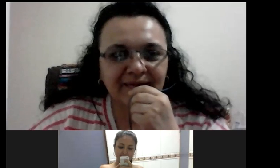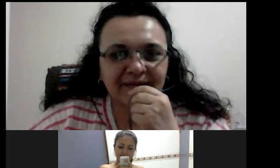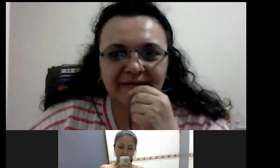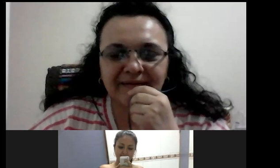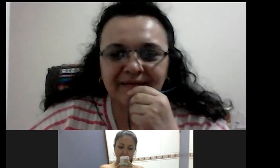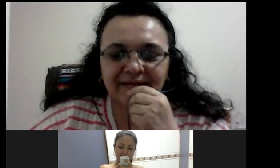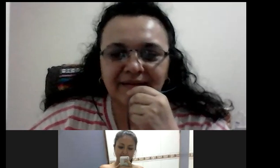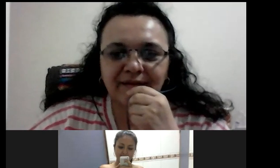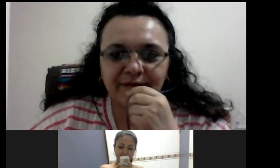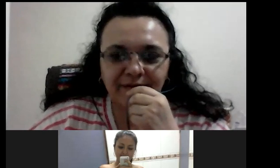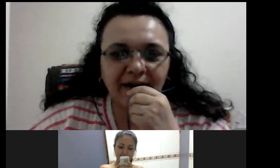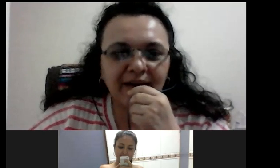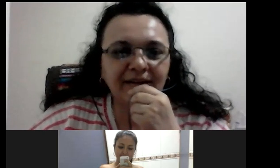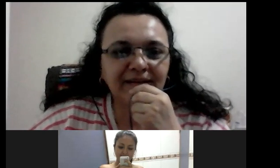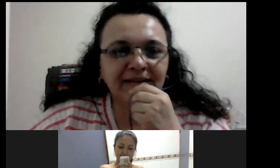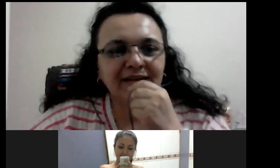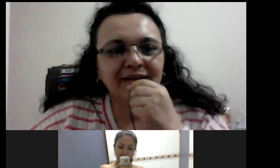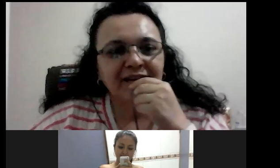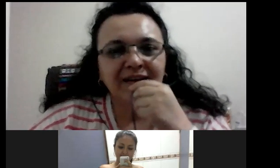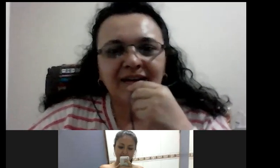Fine, and you, teacher? Fine.